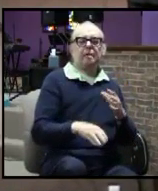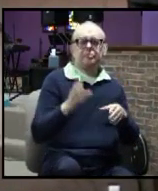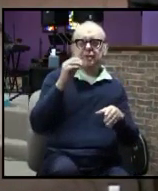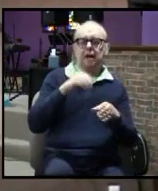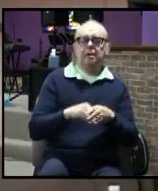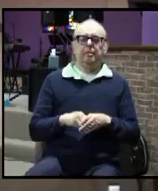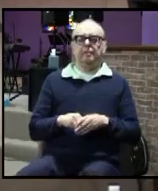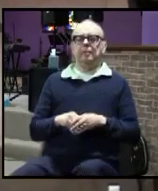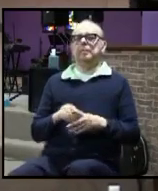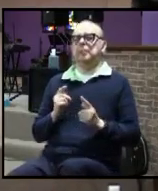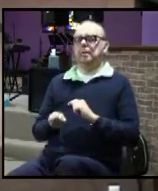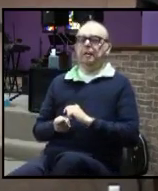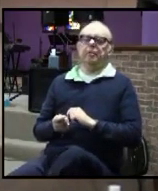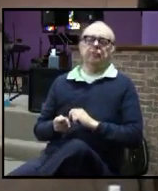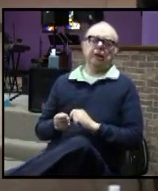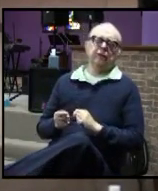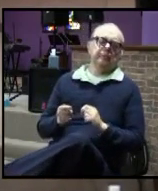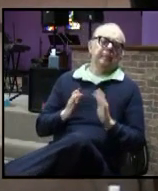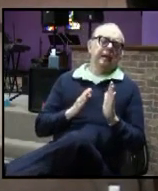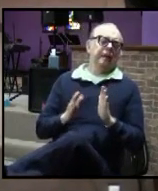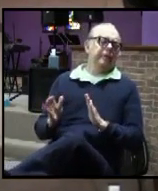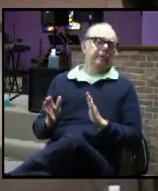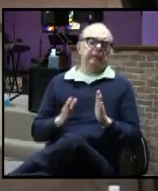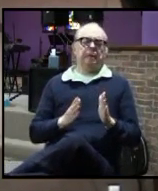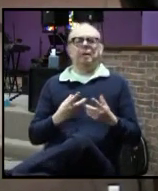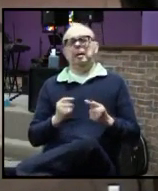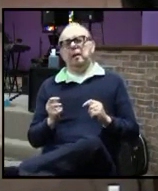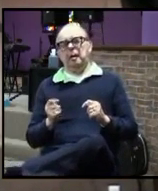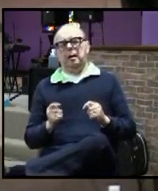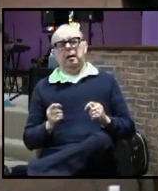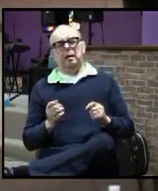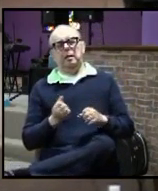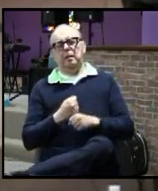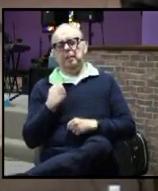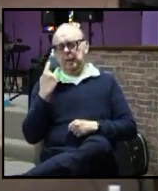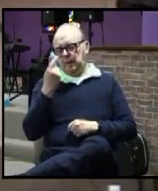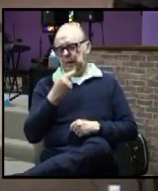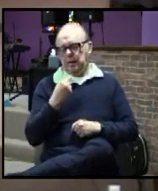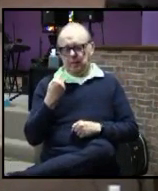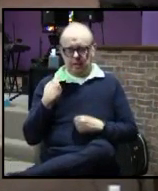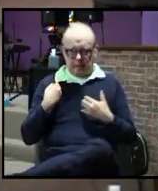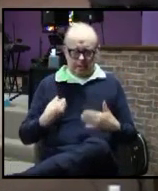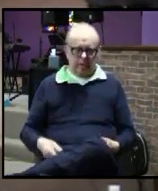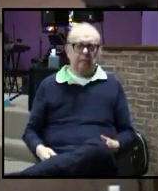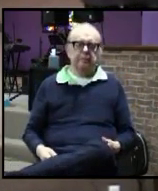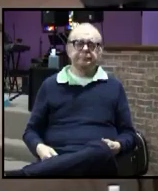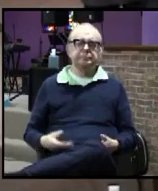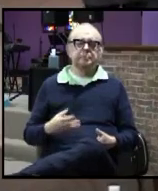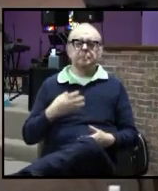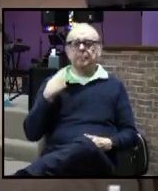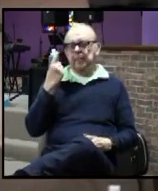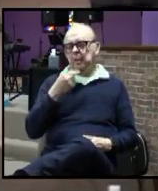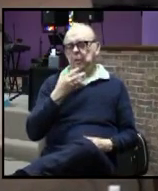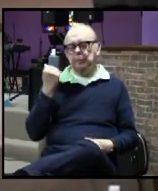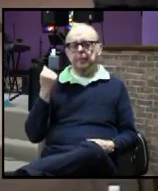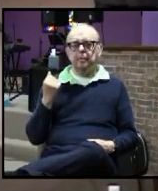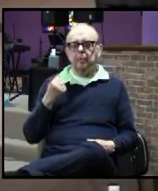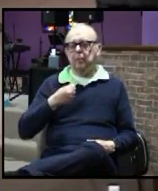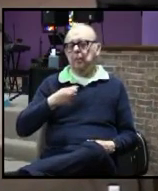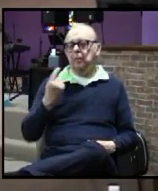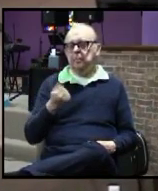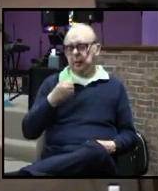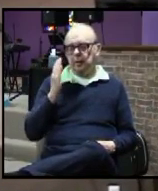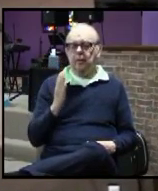in. We try to change behaviors. You know, we try to make the outside look better and we never deal with what's going on the inside. And only